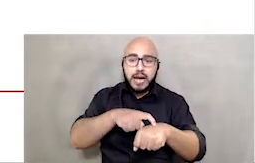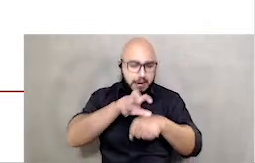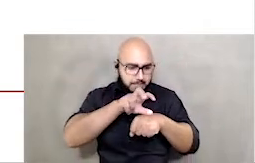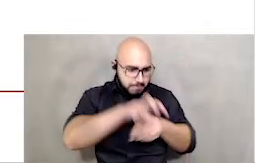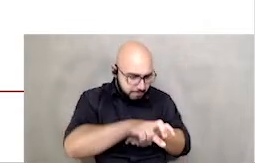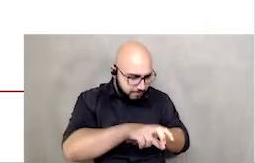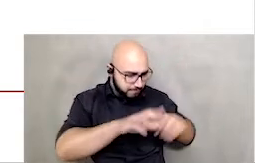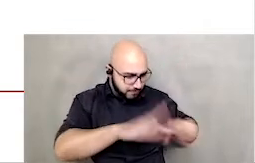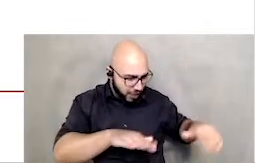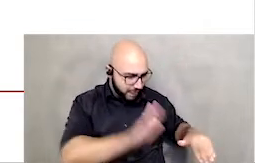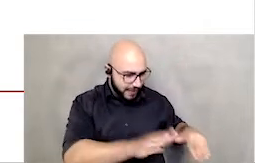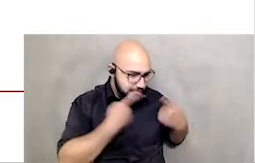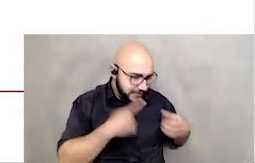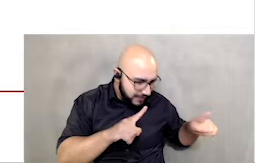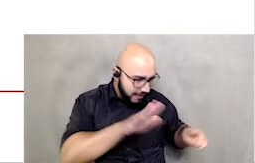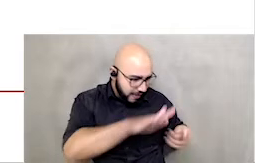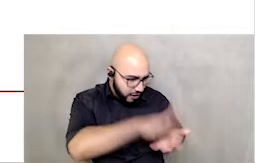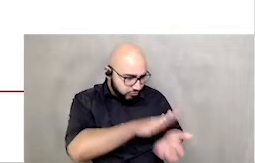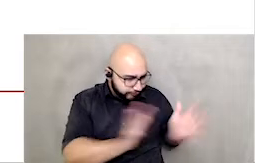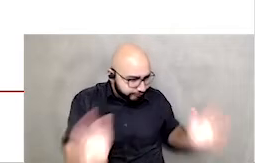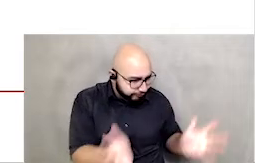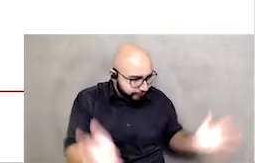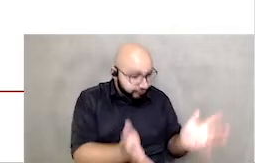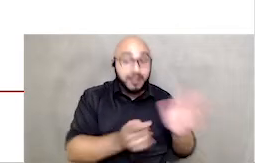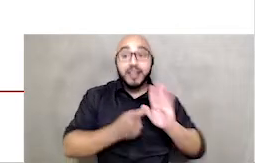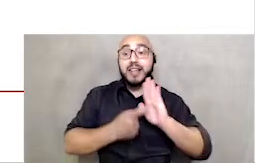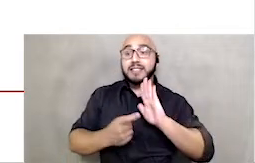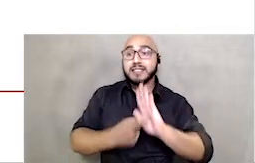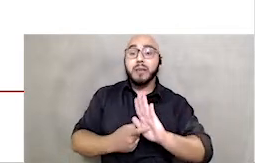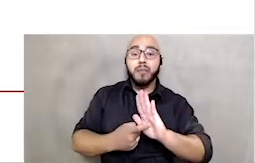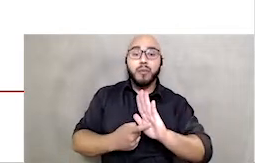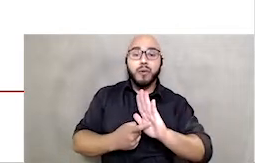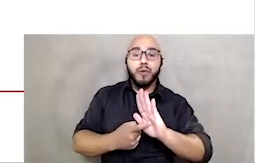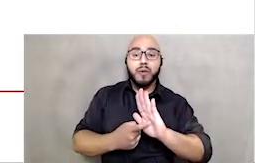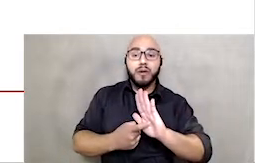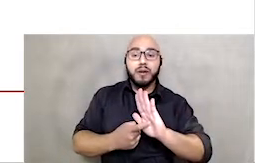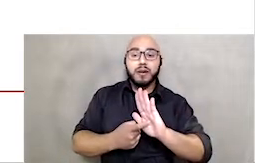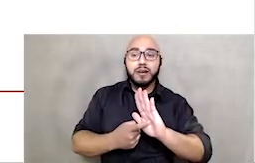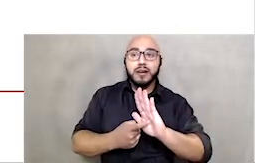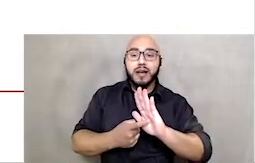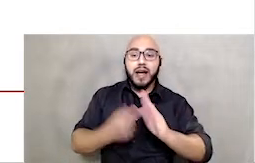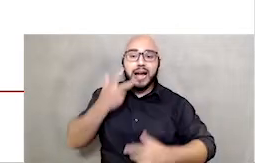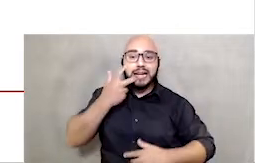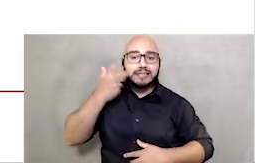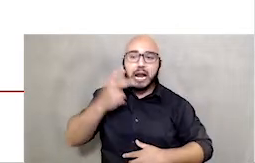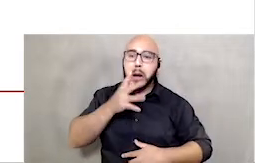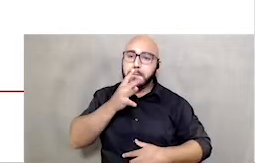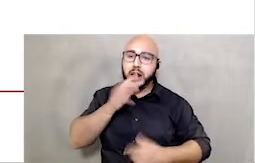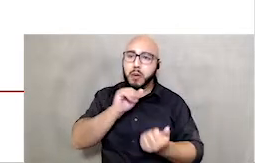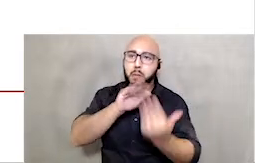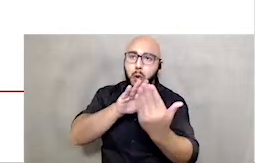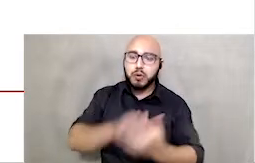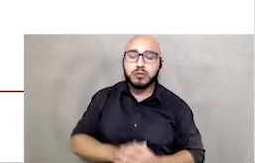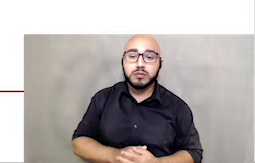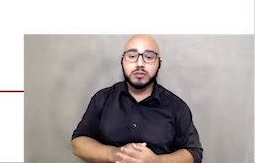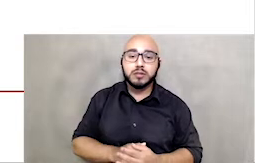their academics. An example of this is the tiger mother approach. This is described